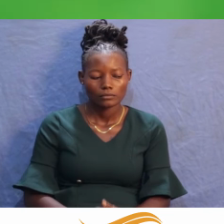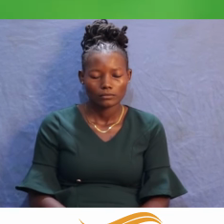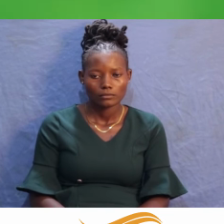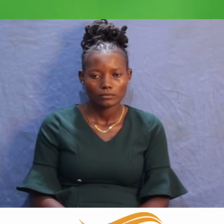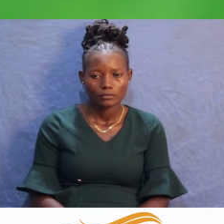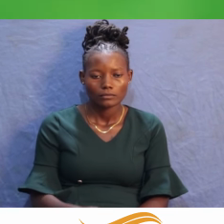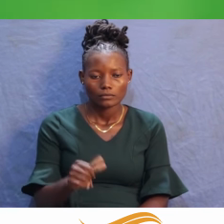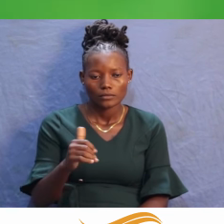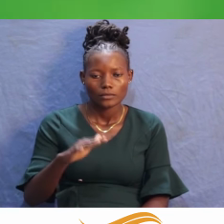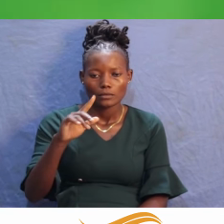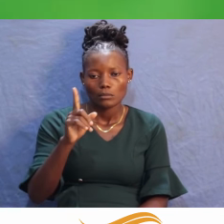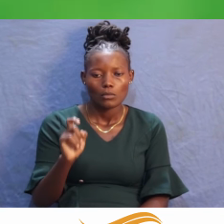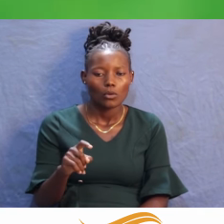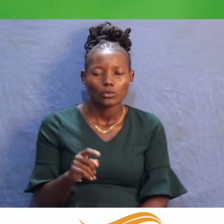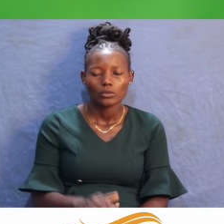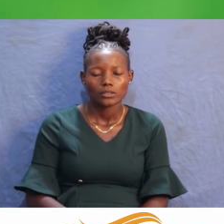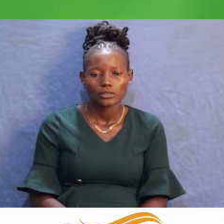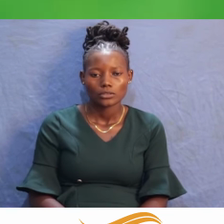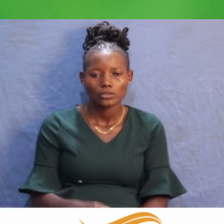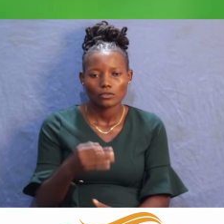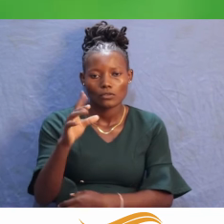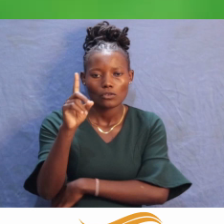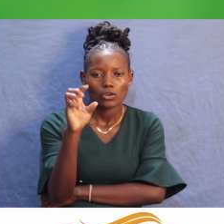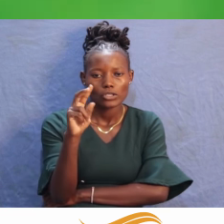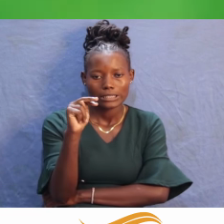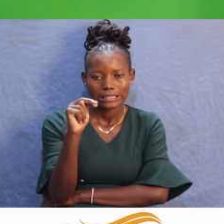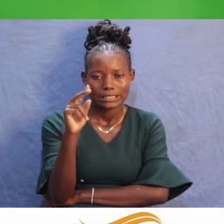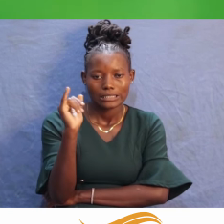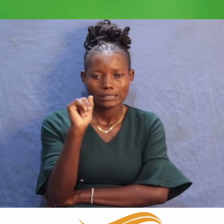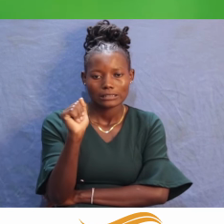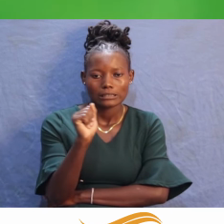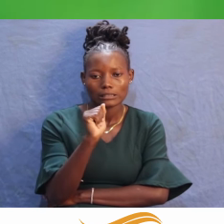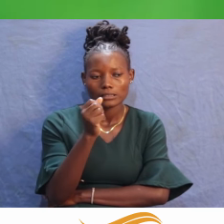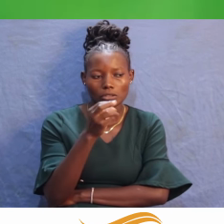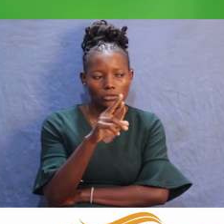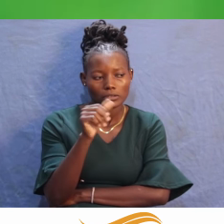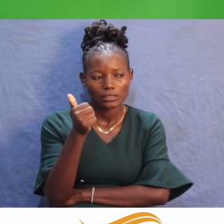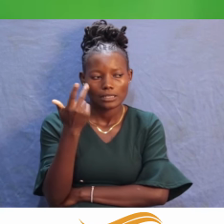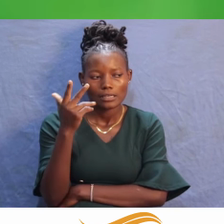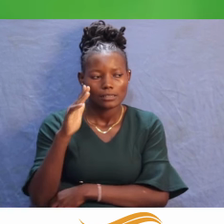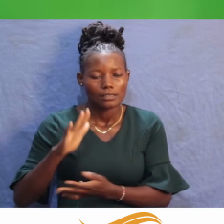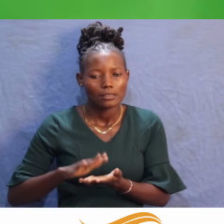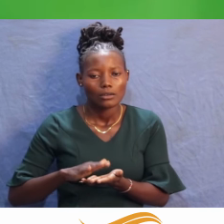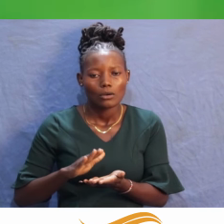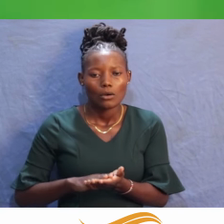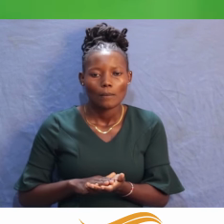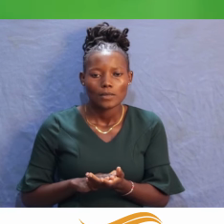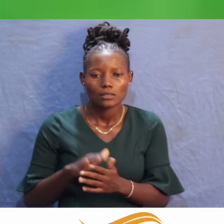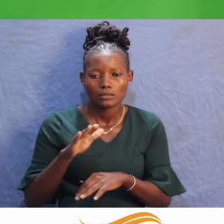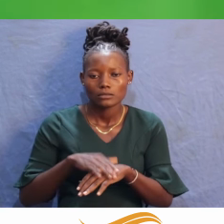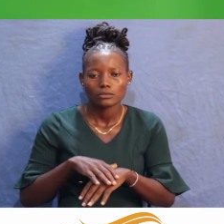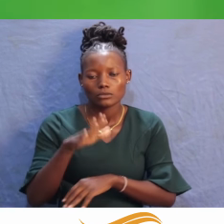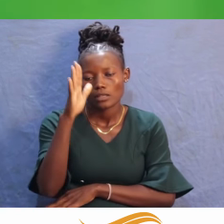So guys, any more questions for Dennis? Or any observation? Good